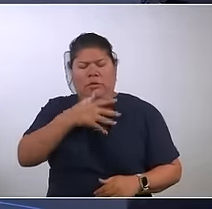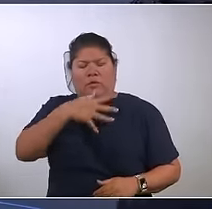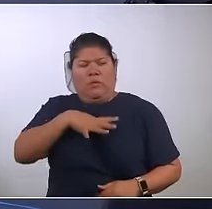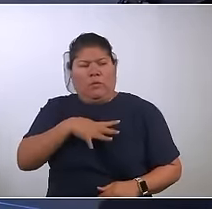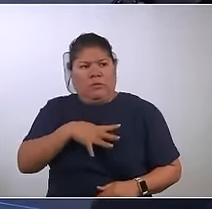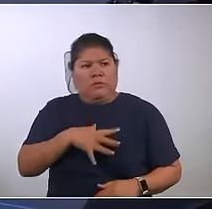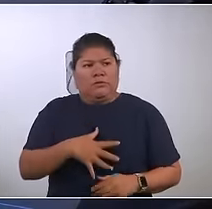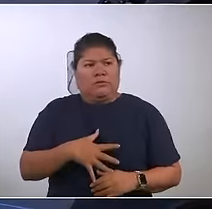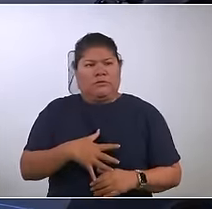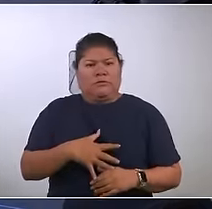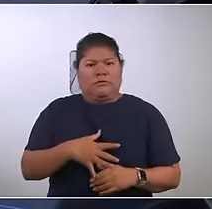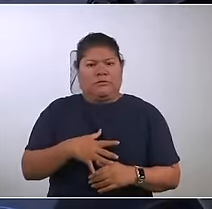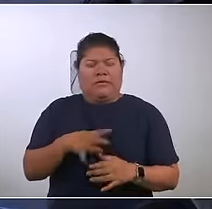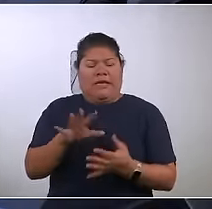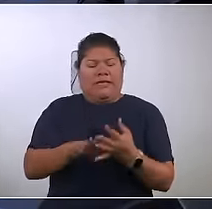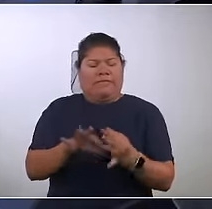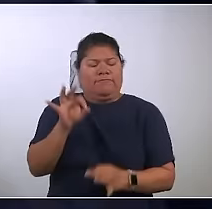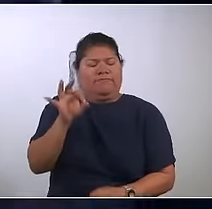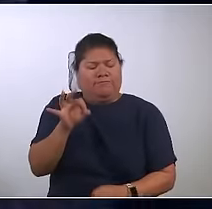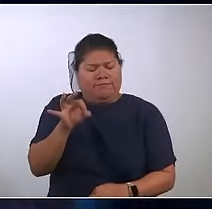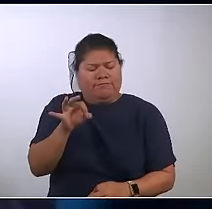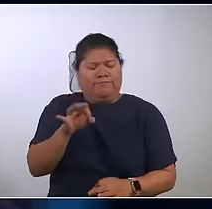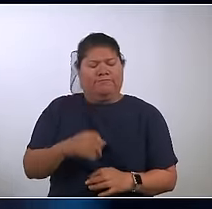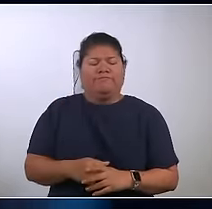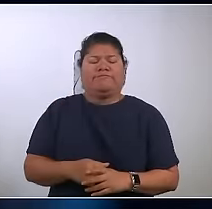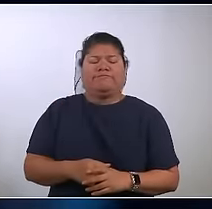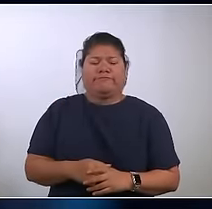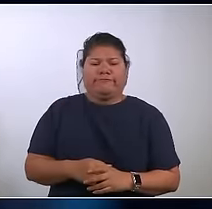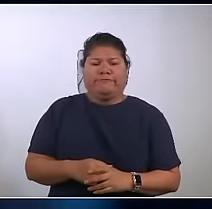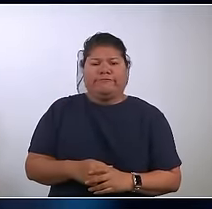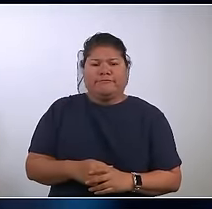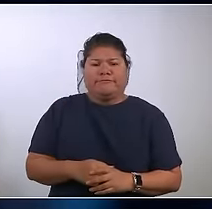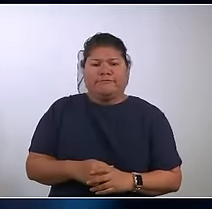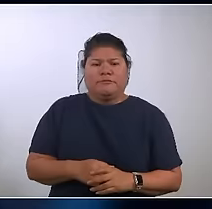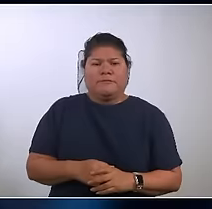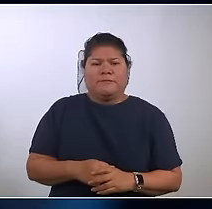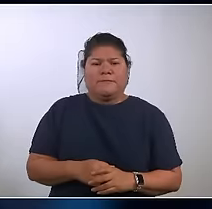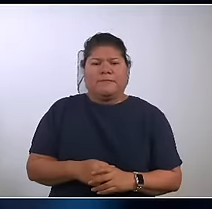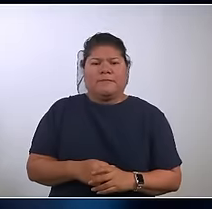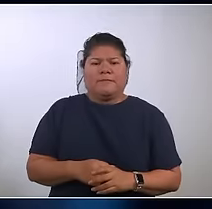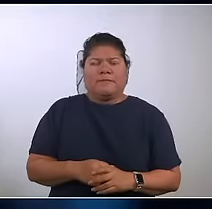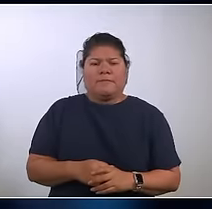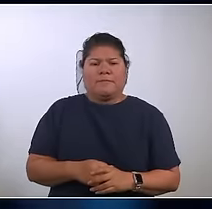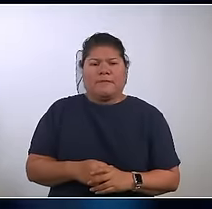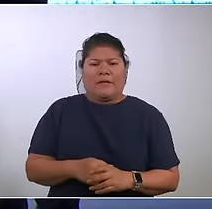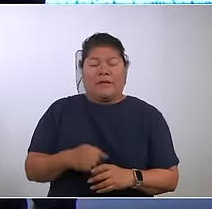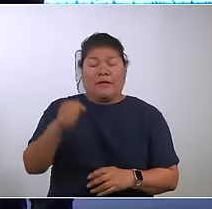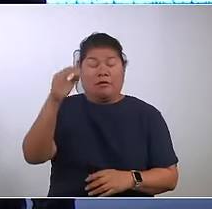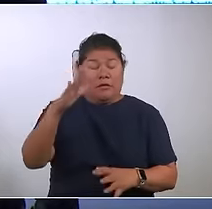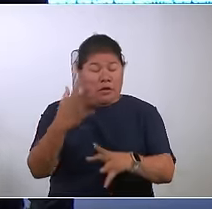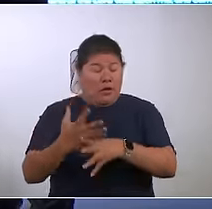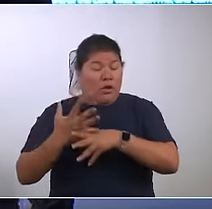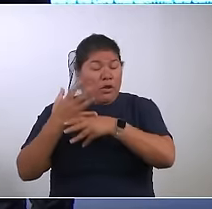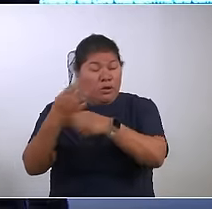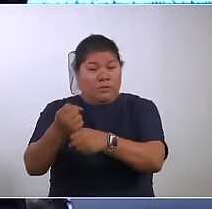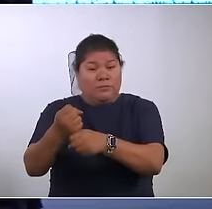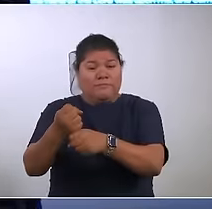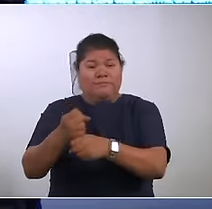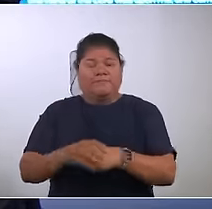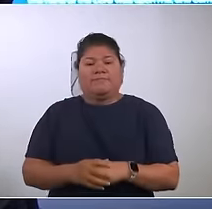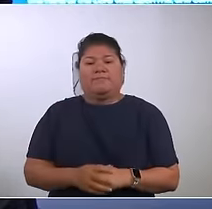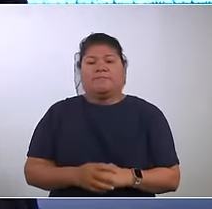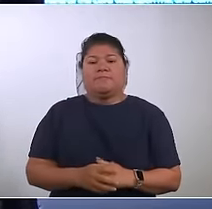women. Y doncellas. Of the spirit. Del espíritu. Whom God can trust. A quien Dios